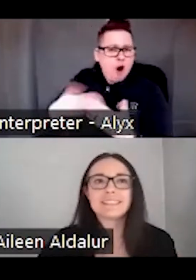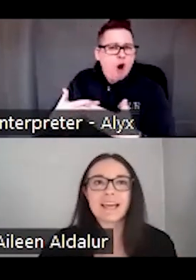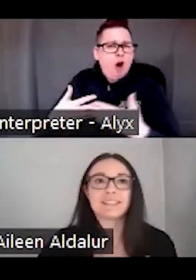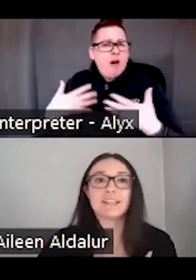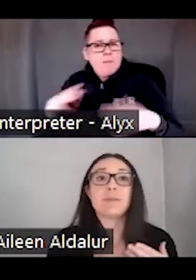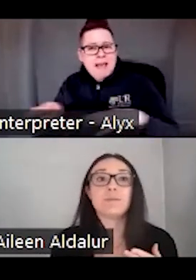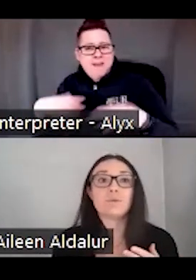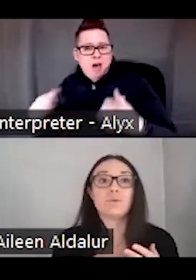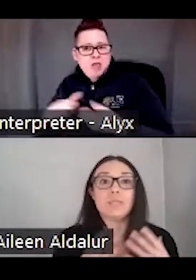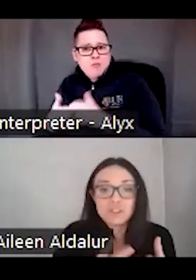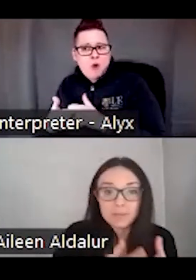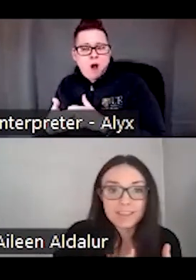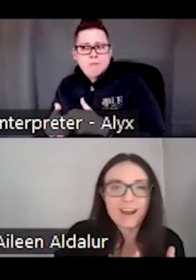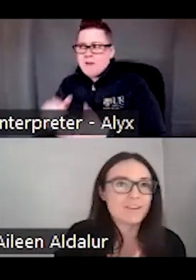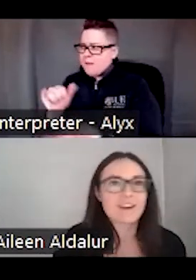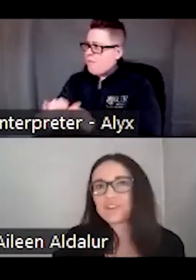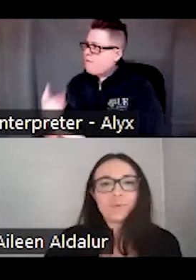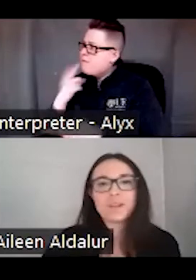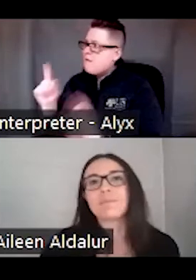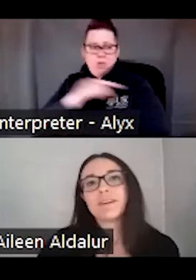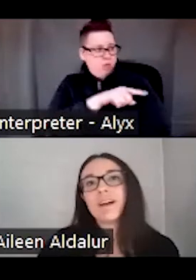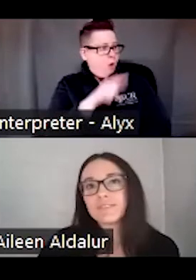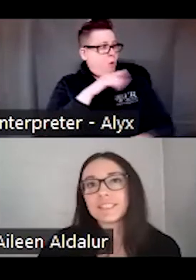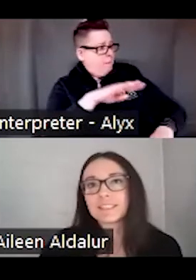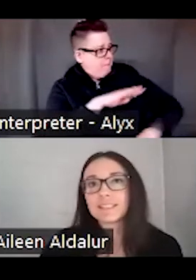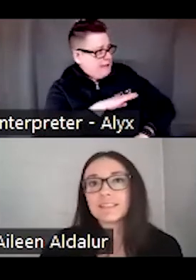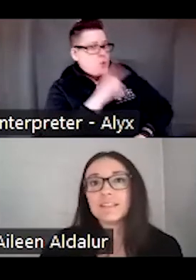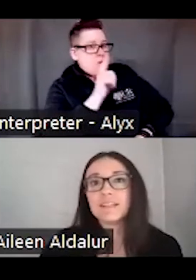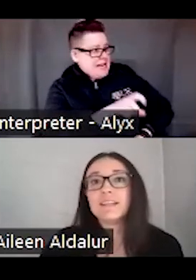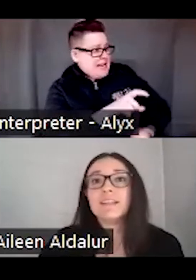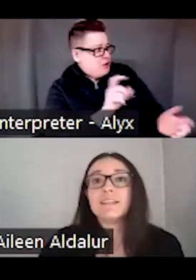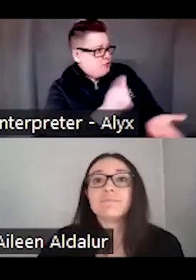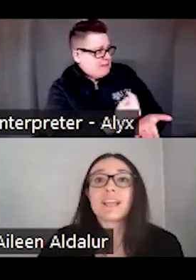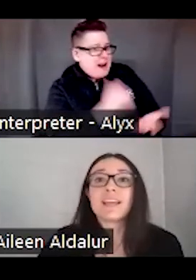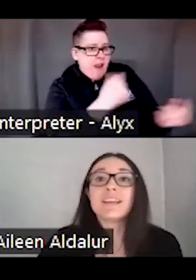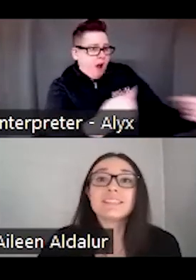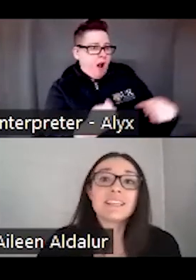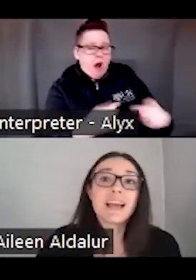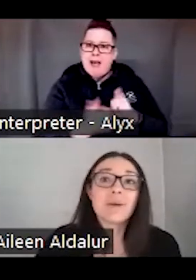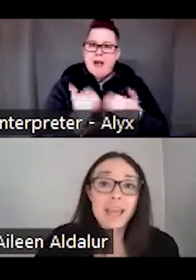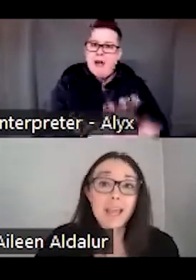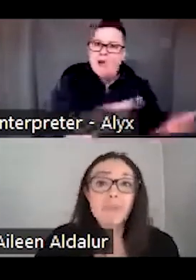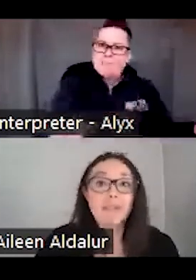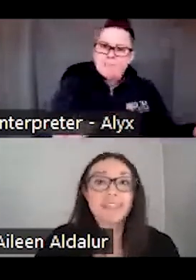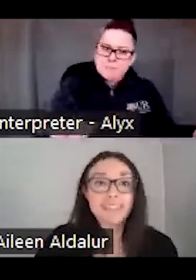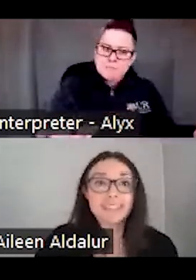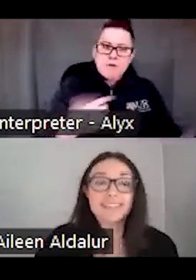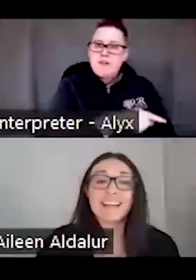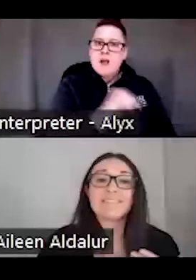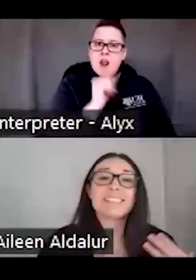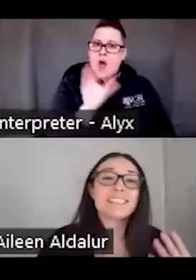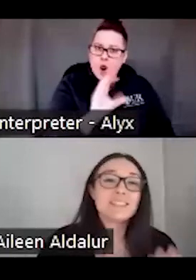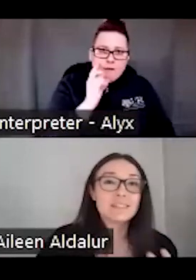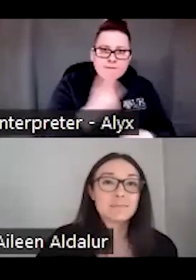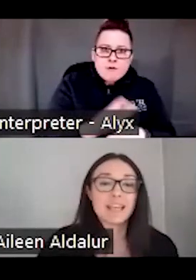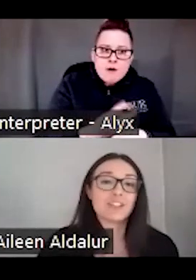see success if the people who need treatment are not showing up in our offices. And not seeking out care when it is needed can